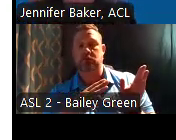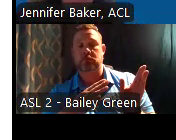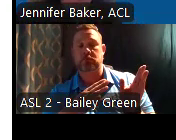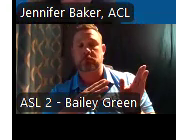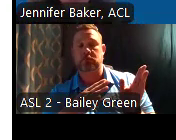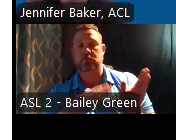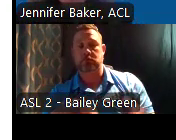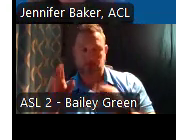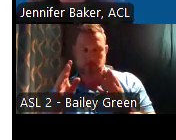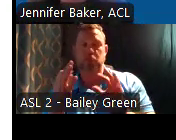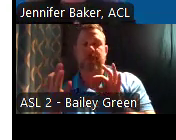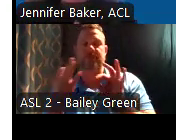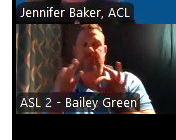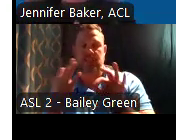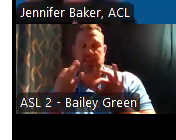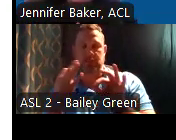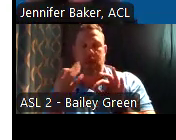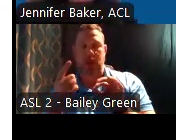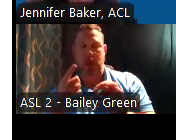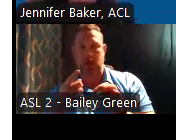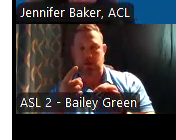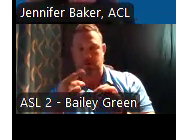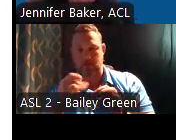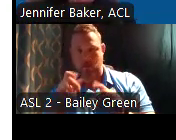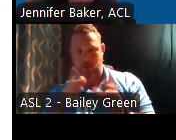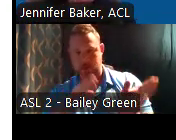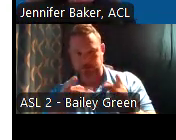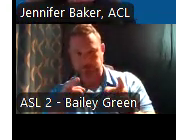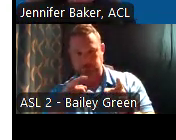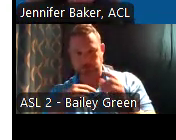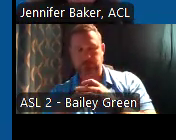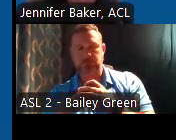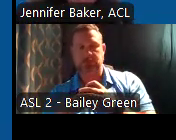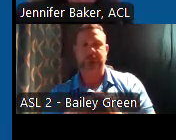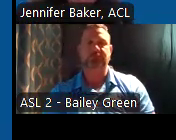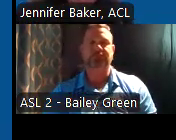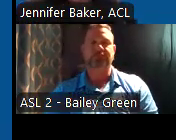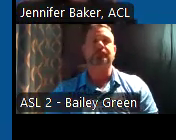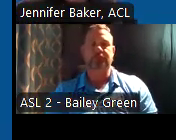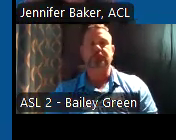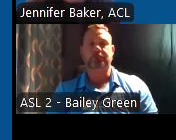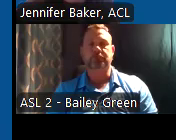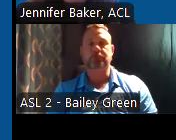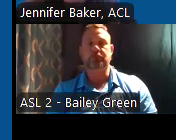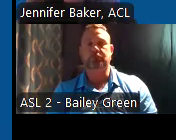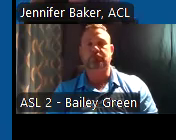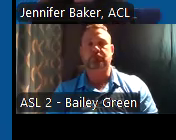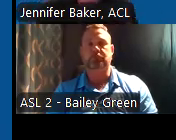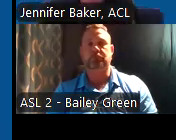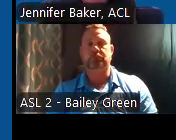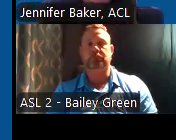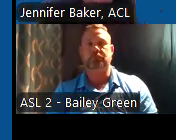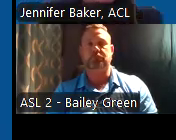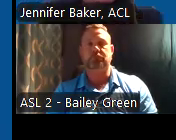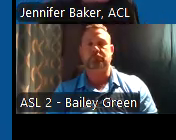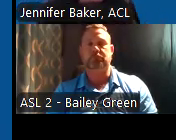a feedback portal, which is on the next slide, I believe. Yes, good. My